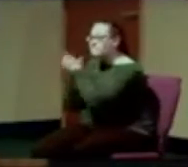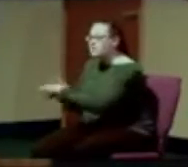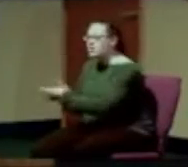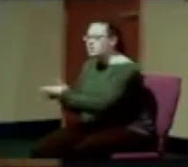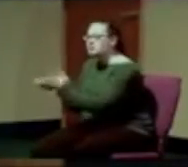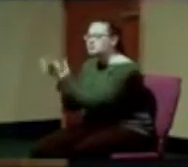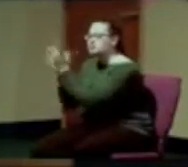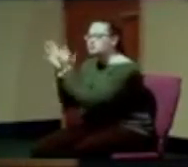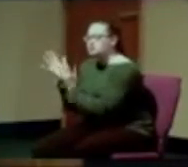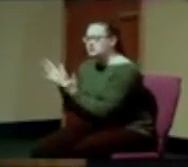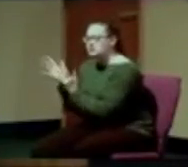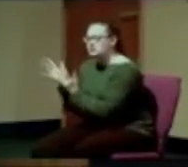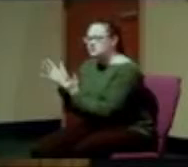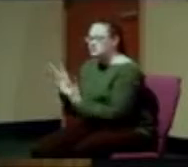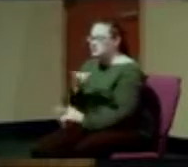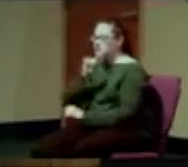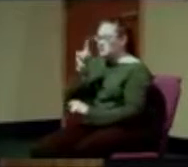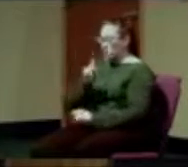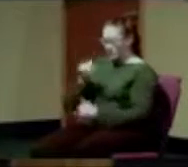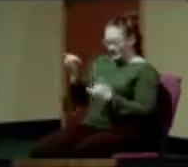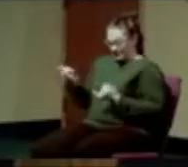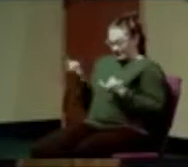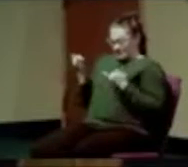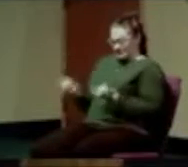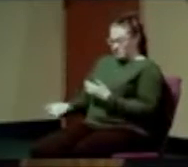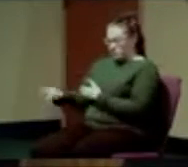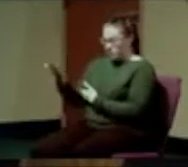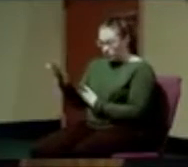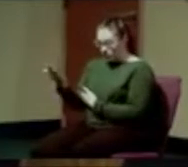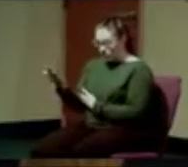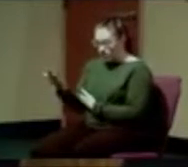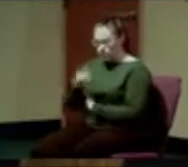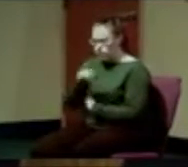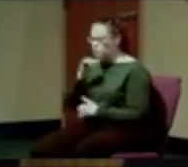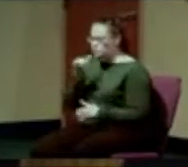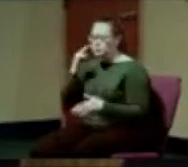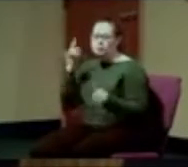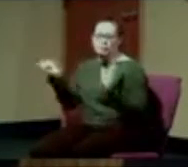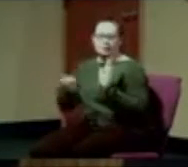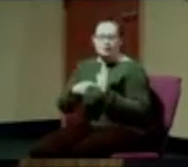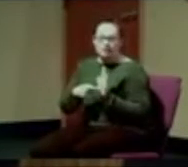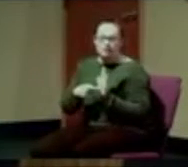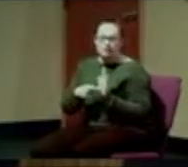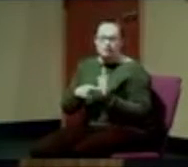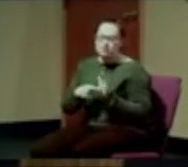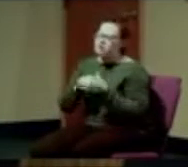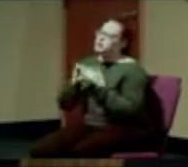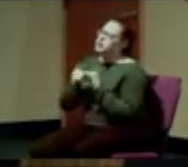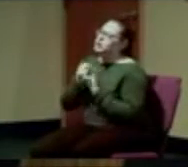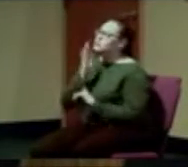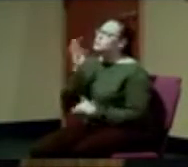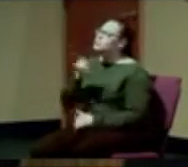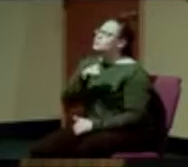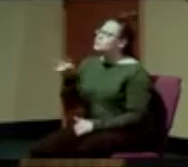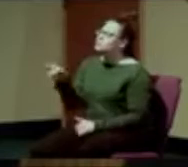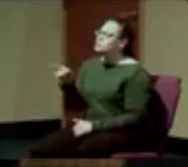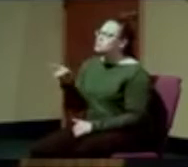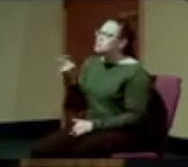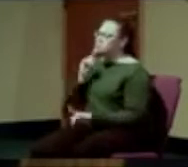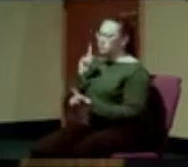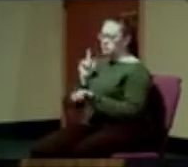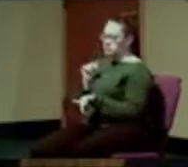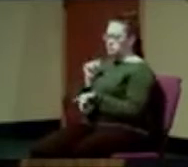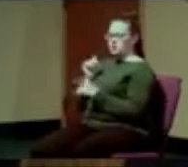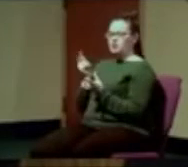the question for us this morning is, because you did not recognize the time of God's coming to you, how will you respond on your day of